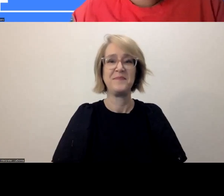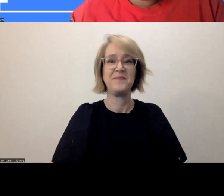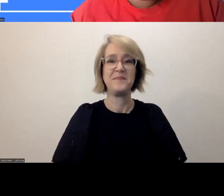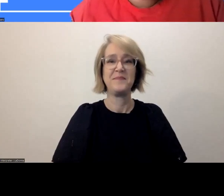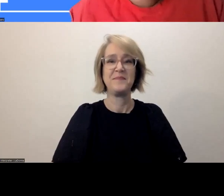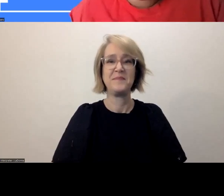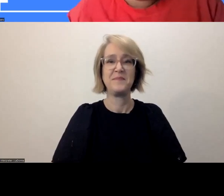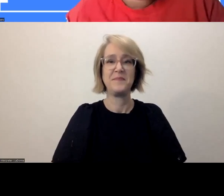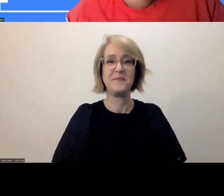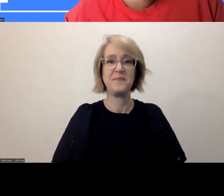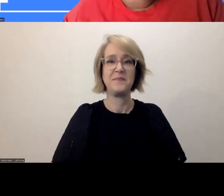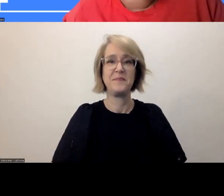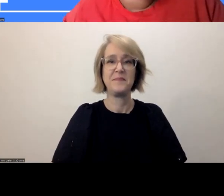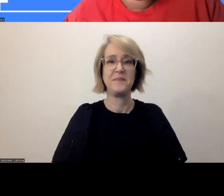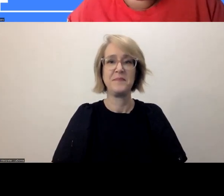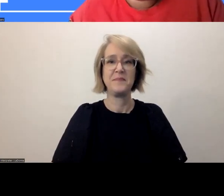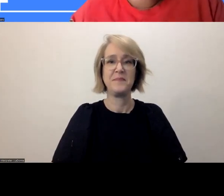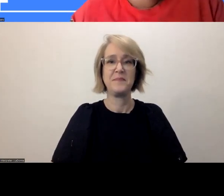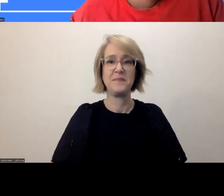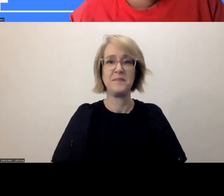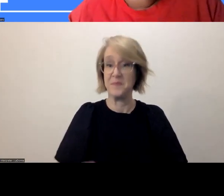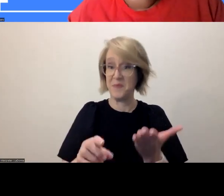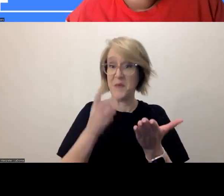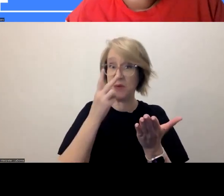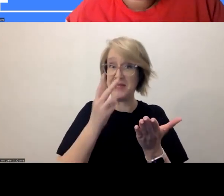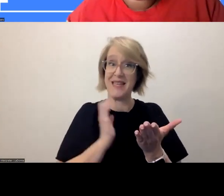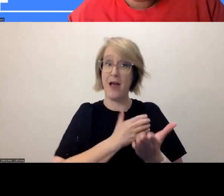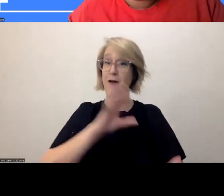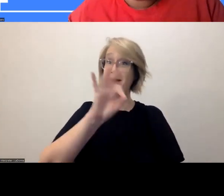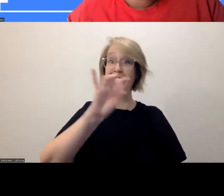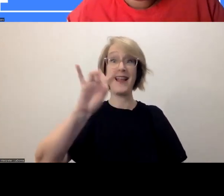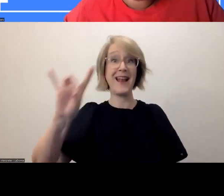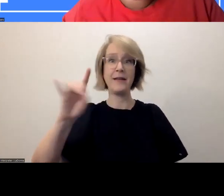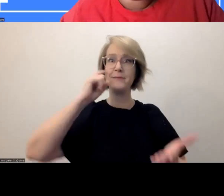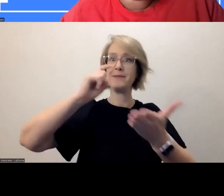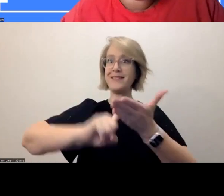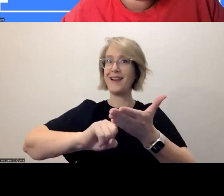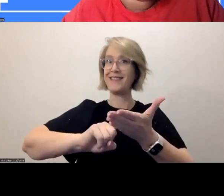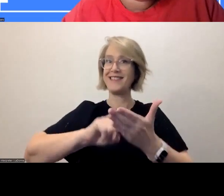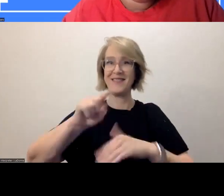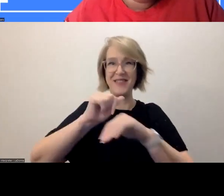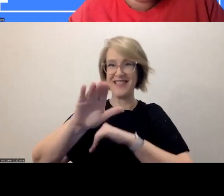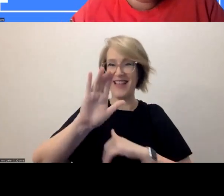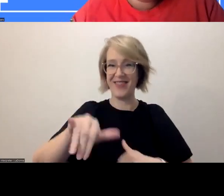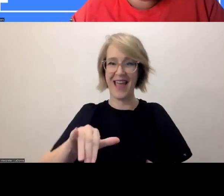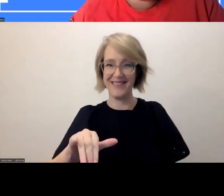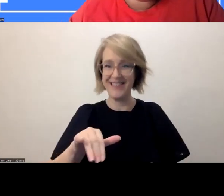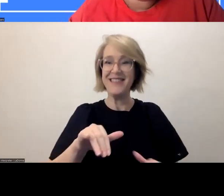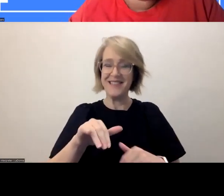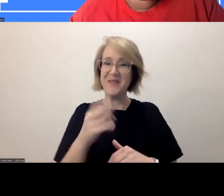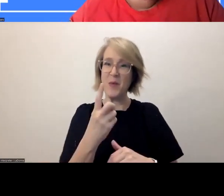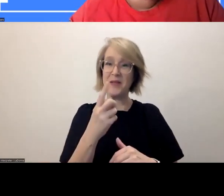And of course, we have our 988 sighting. So if you do see 988, please make sure you send that in. We can get that featured here on the Jam. And